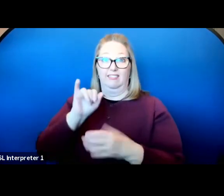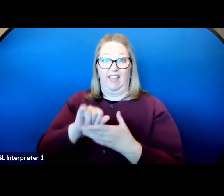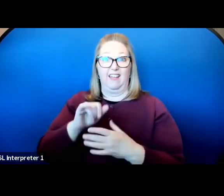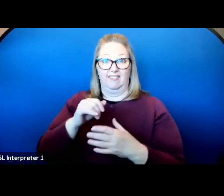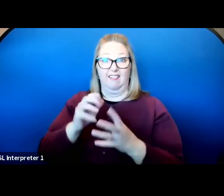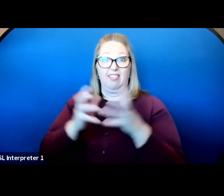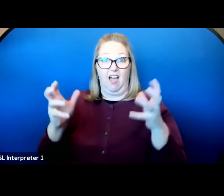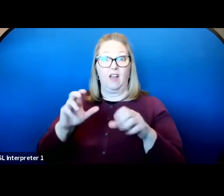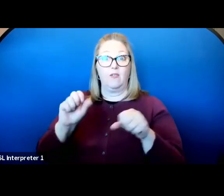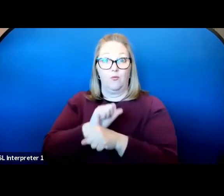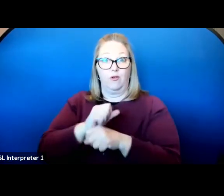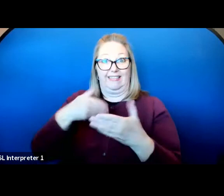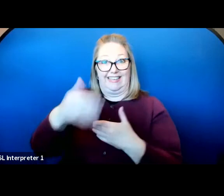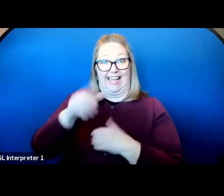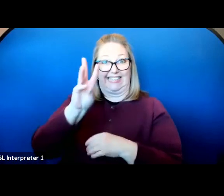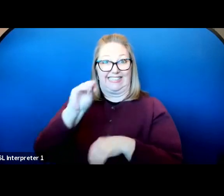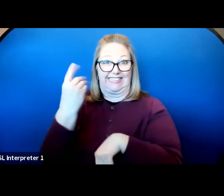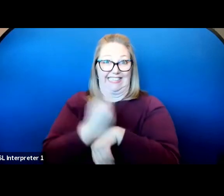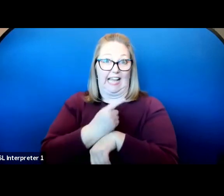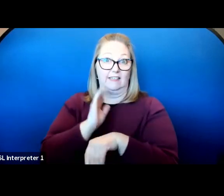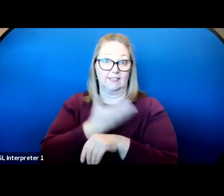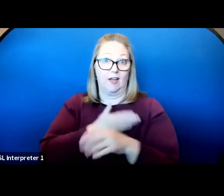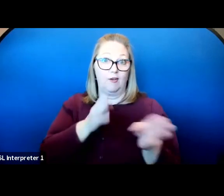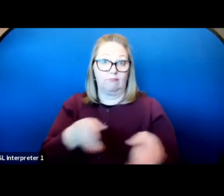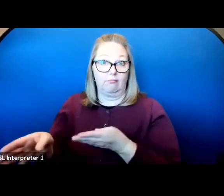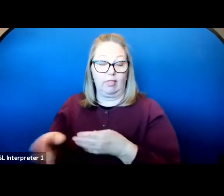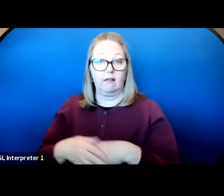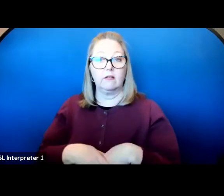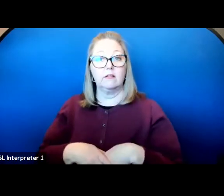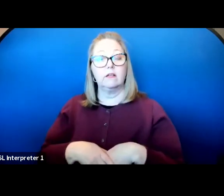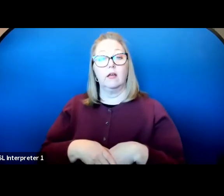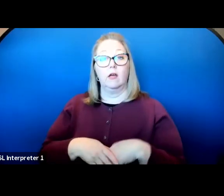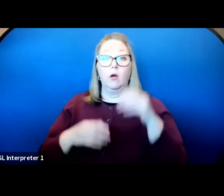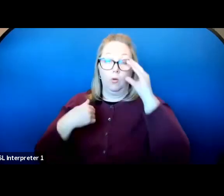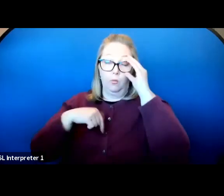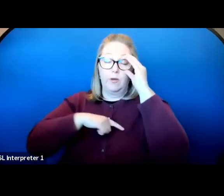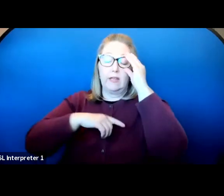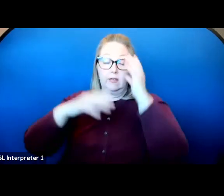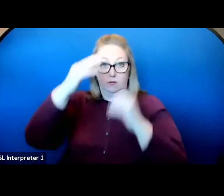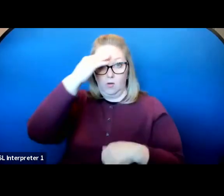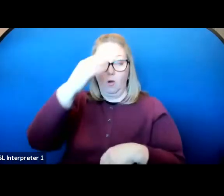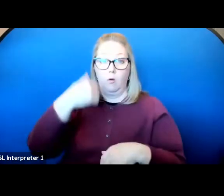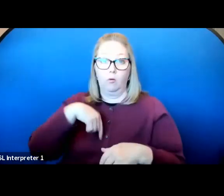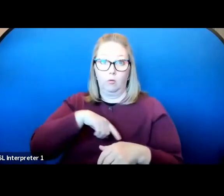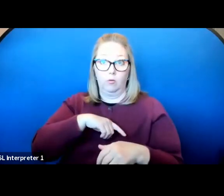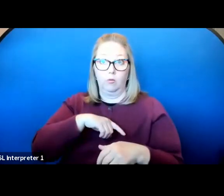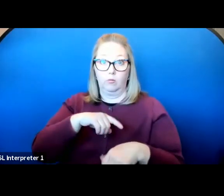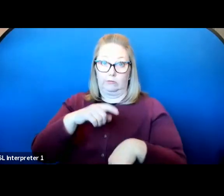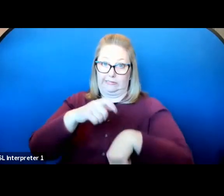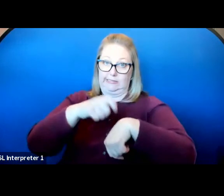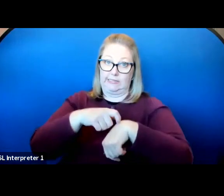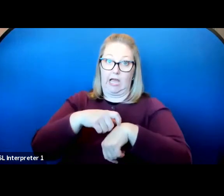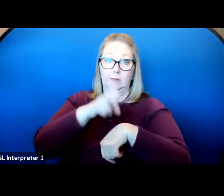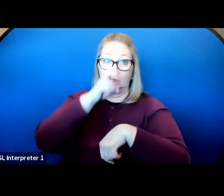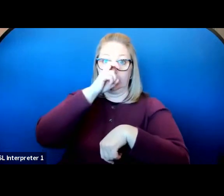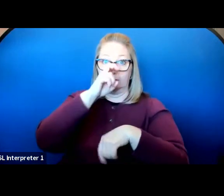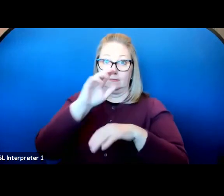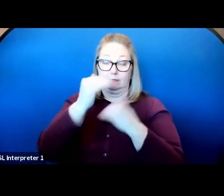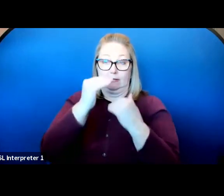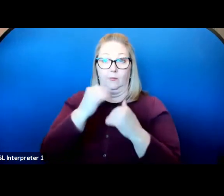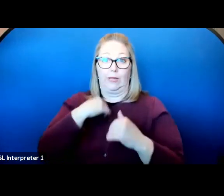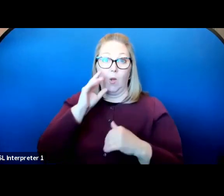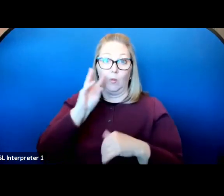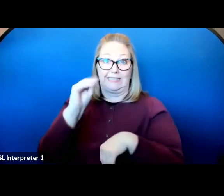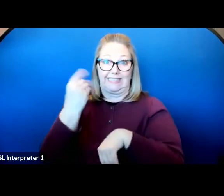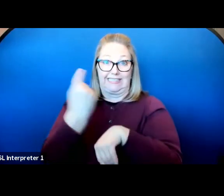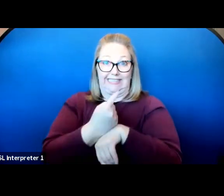as the president of Home Means Nevada that we cannot lose any more time. And so while a moratorium does buy some more time, we